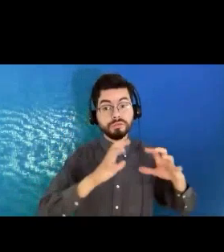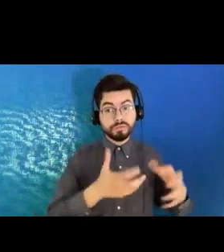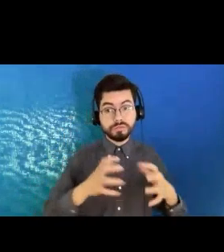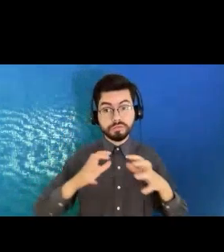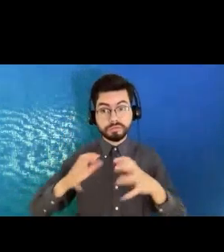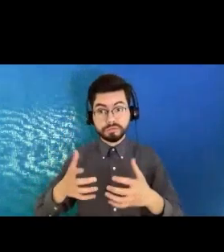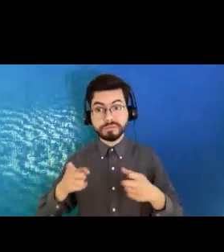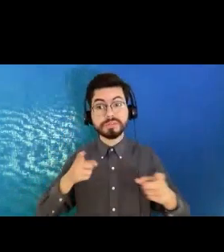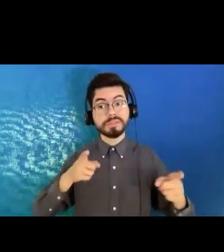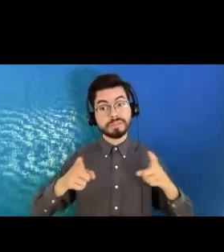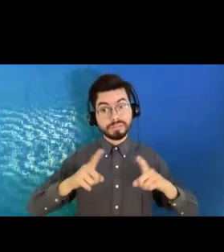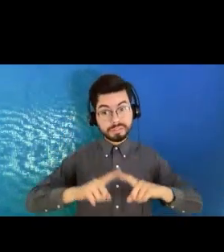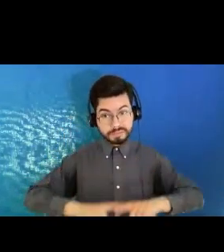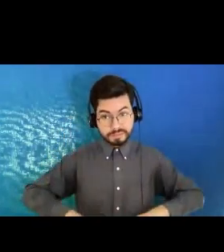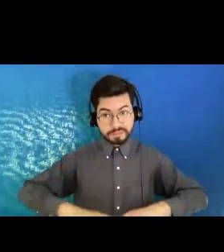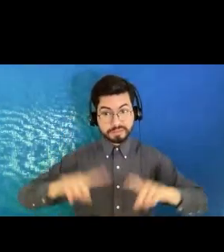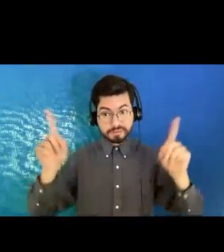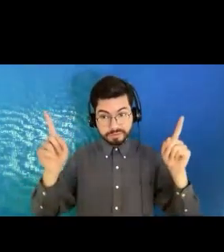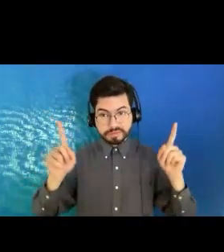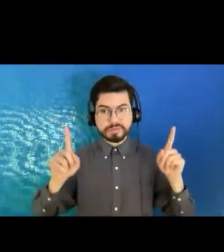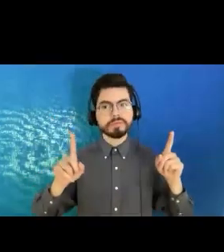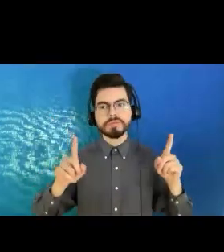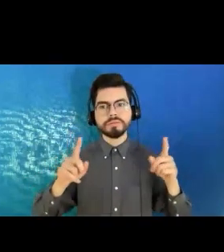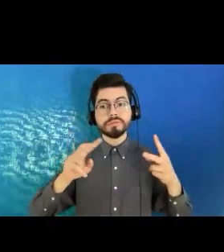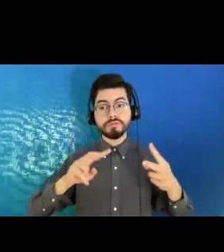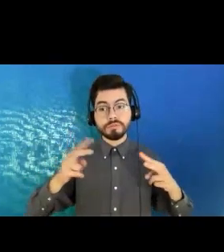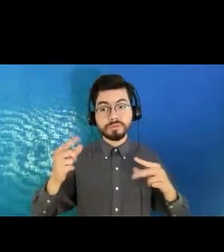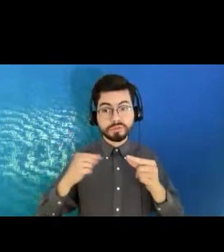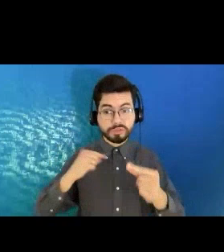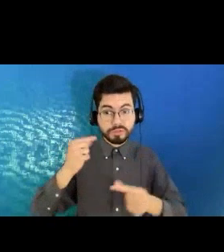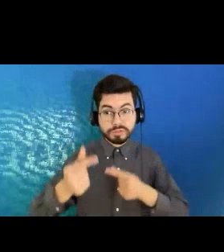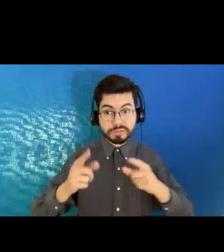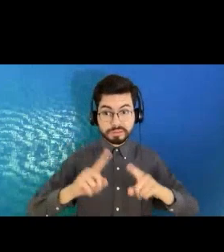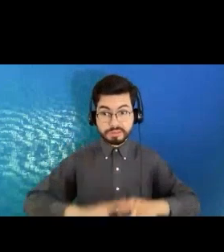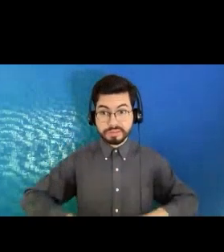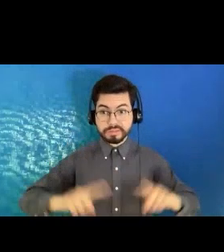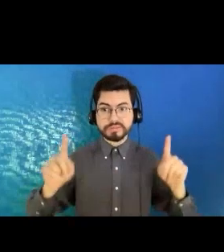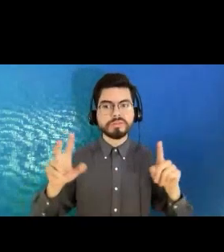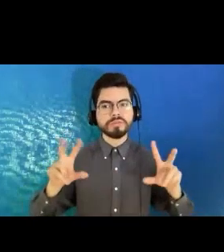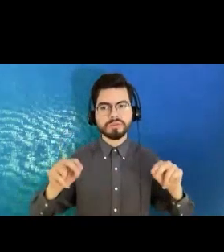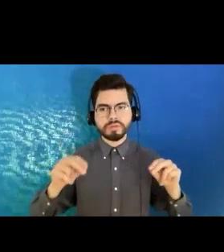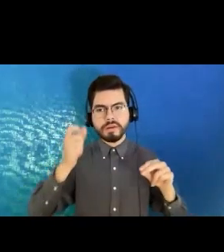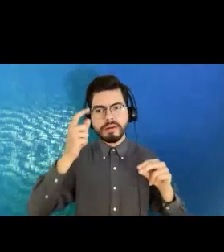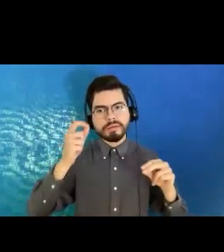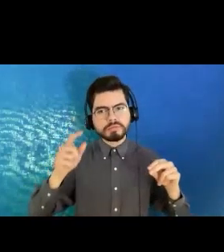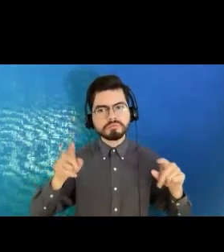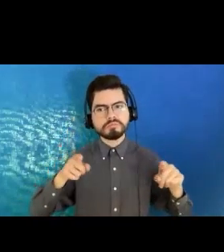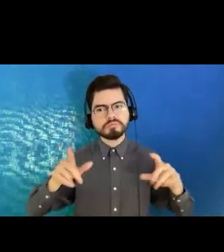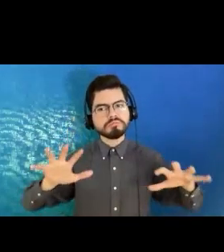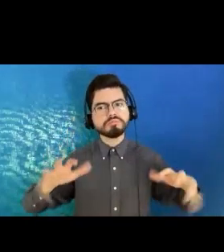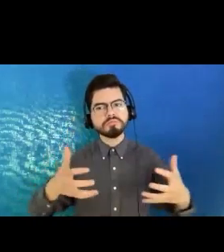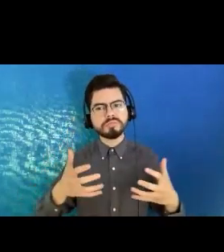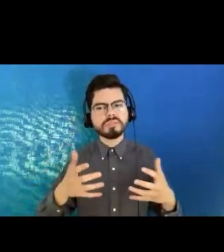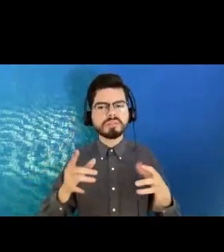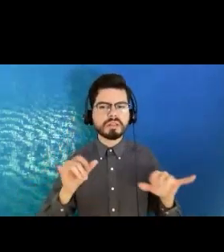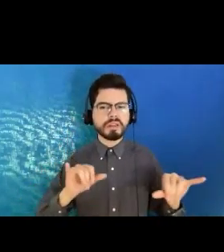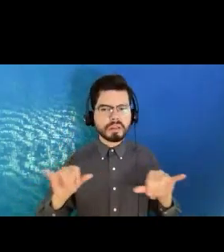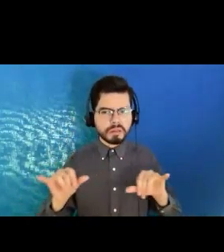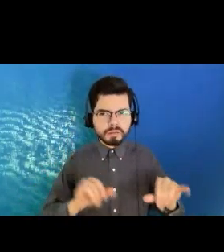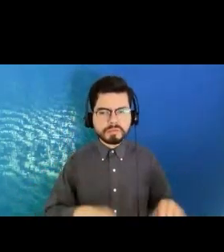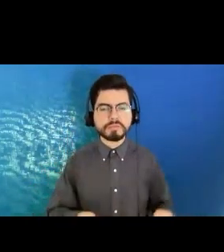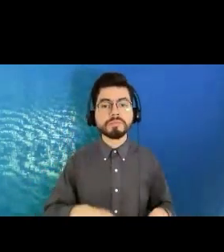genetically distinct though, so they're really one, but geographically distinct. We've got the northern range herd and we have the central herd. The northern range